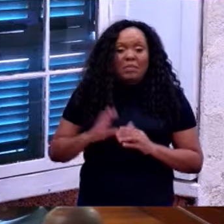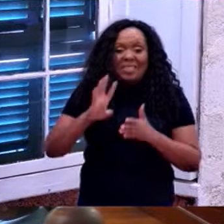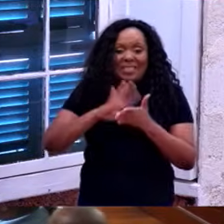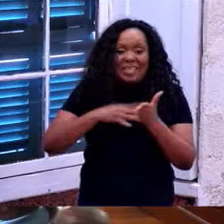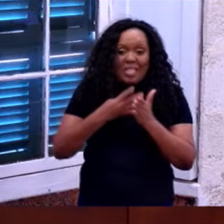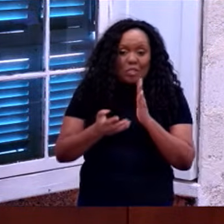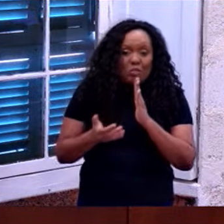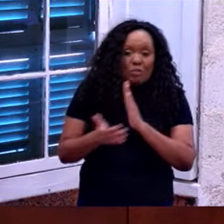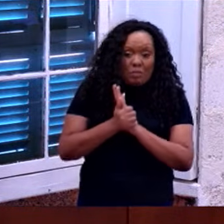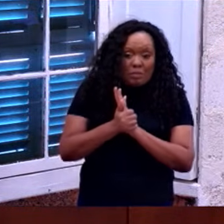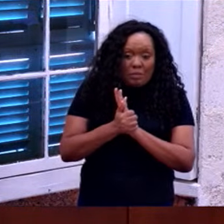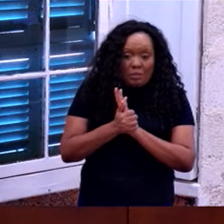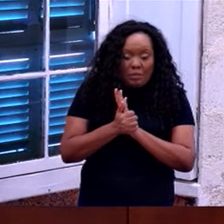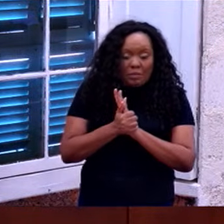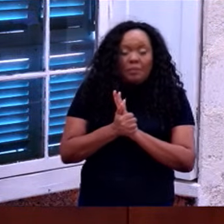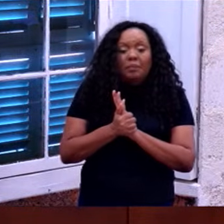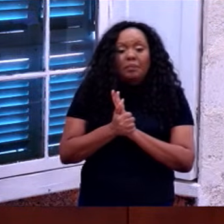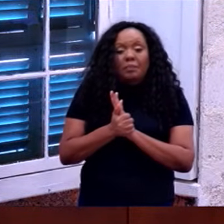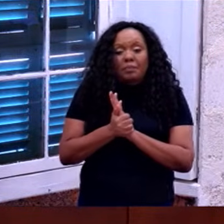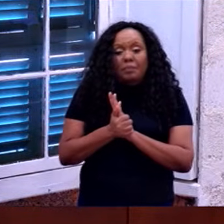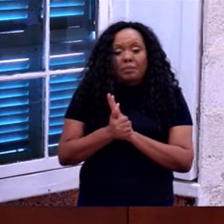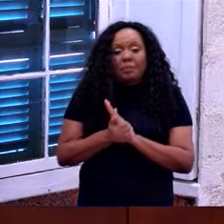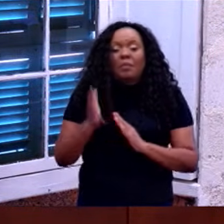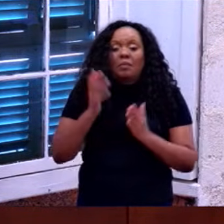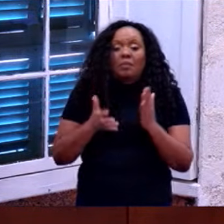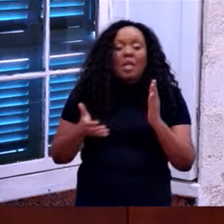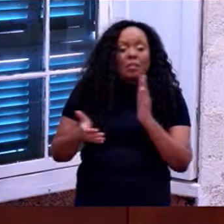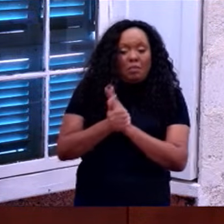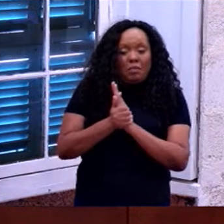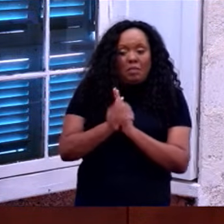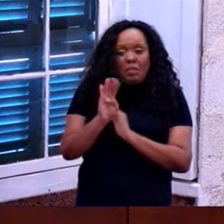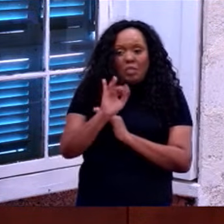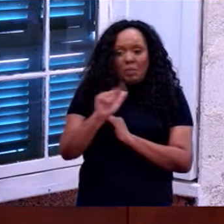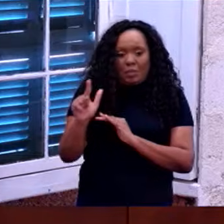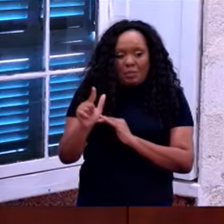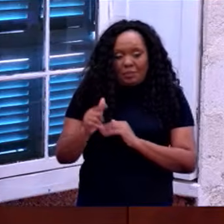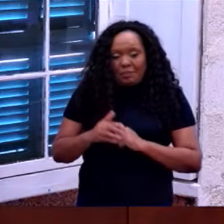Madam Chair, I beg to move that the schedule be the schedule to the bill.